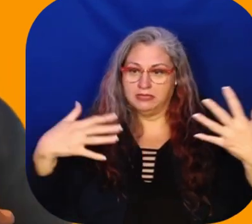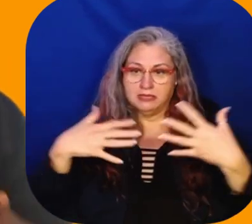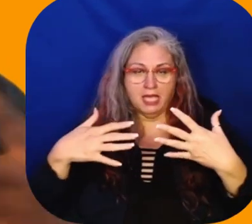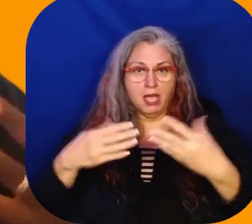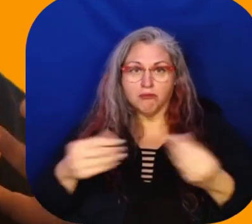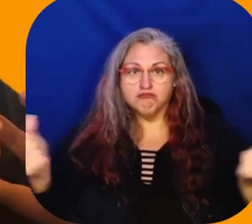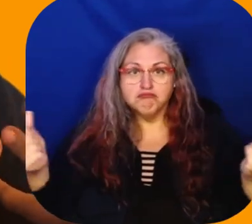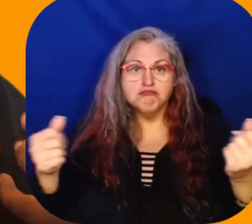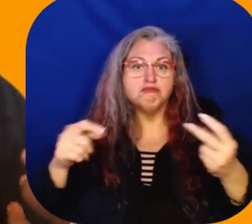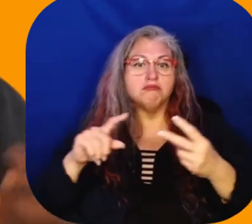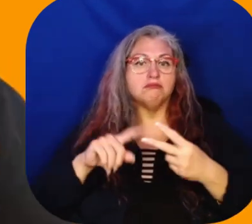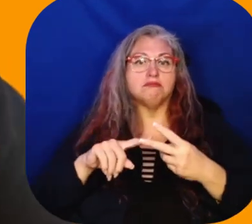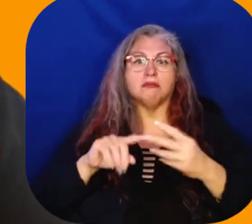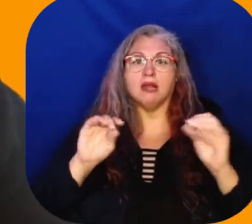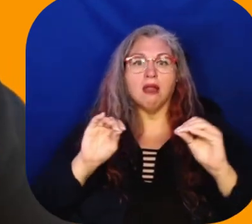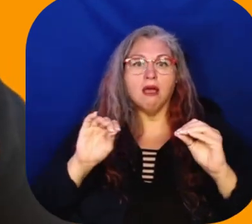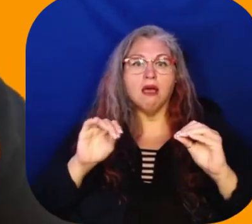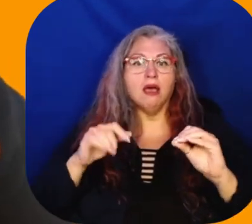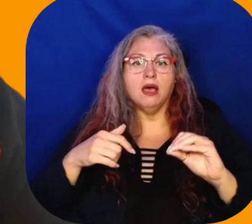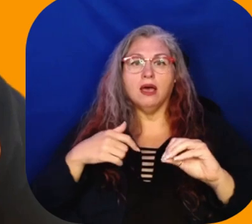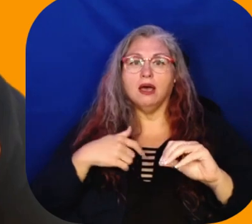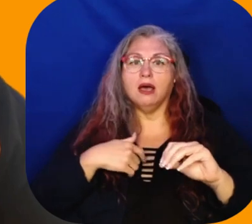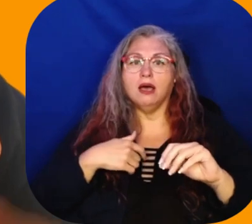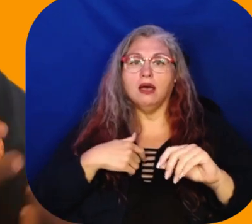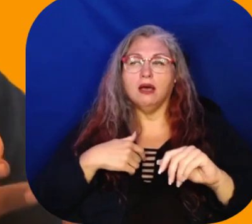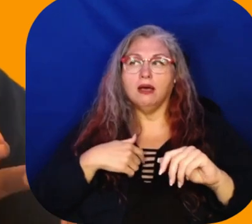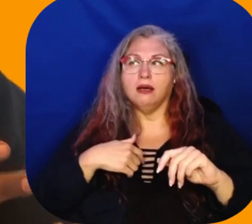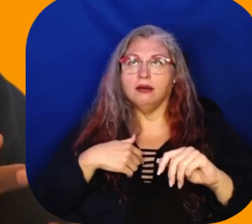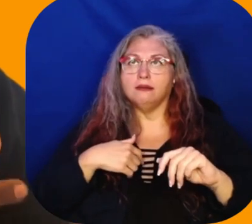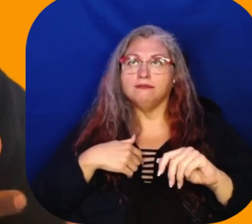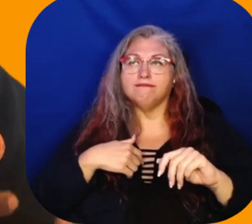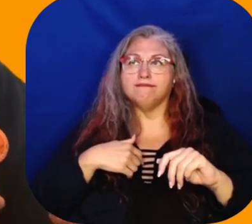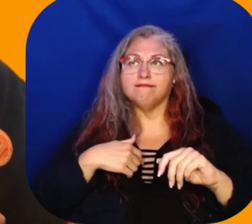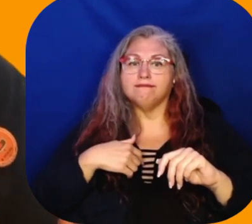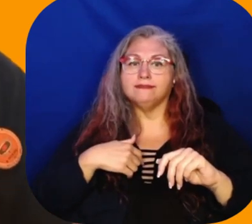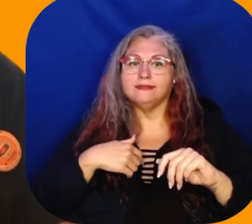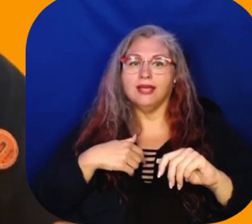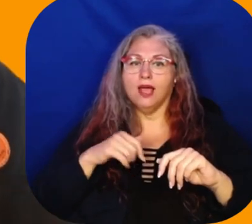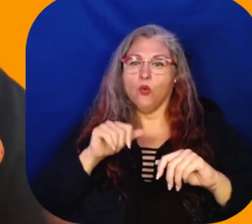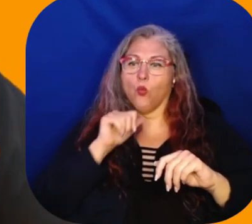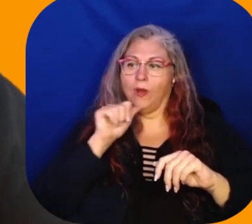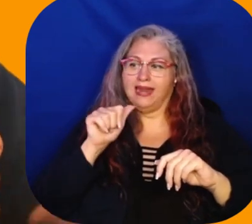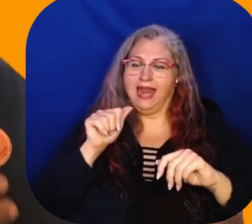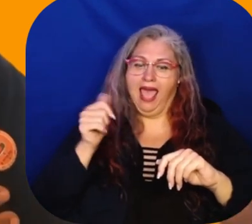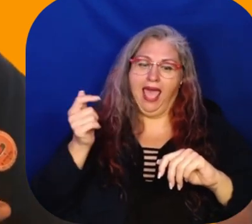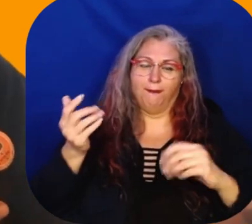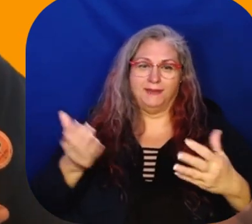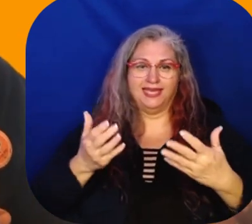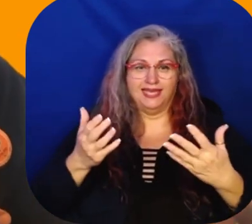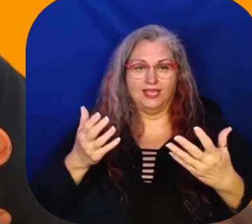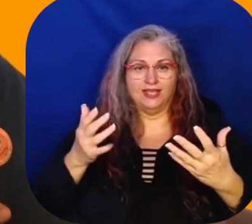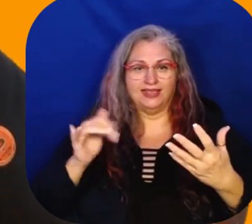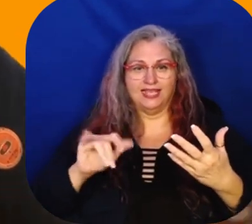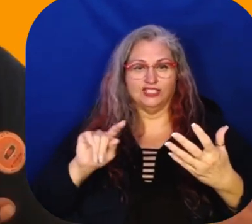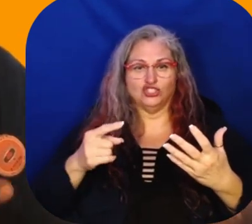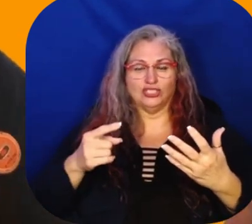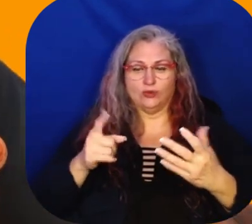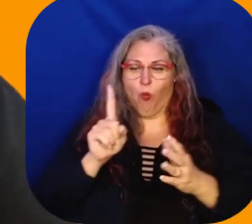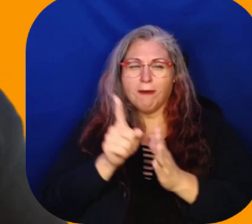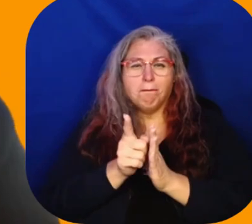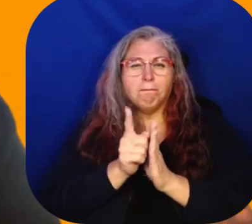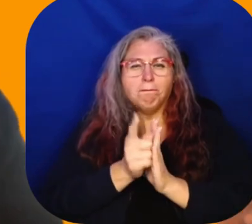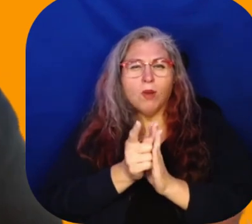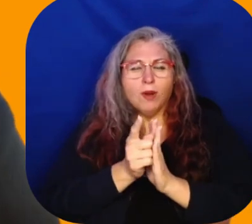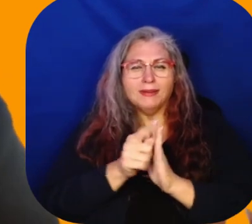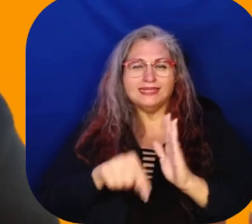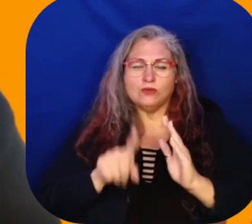know, none of that. I'm not gonna be here. Like, this is just You know, this is just a moment. This is just a moment,